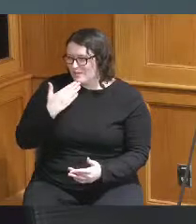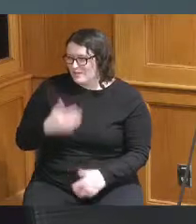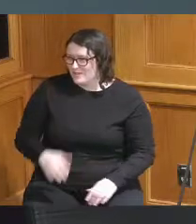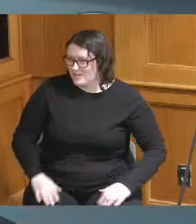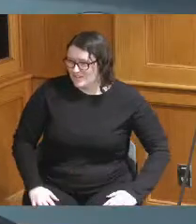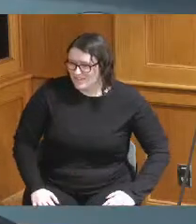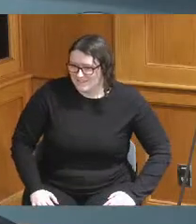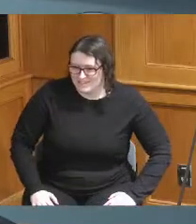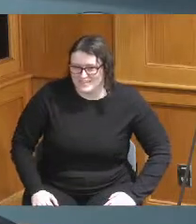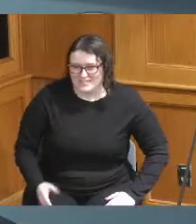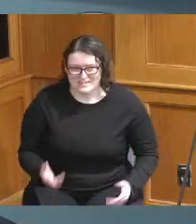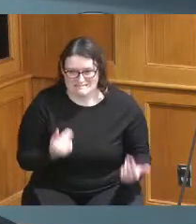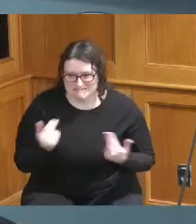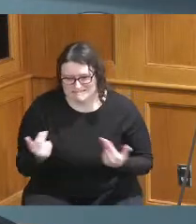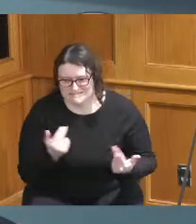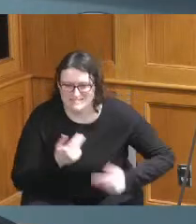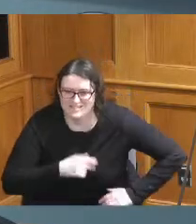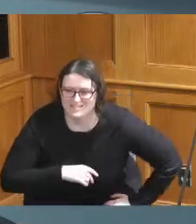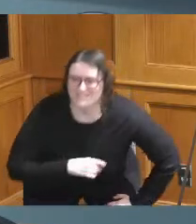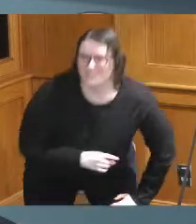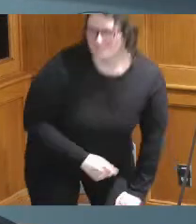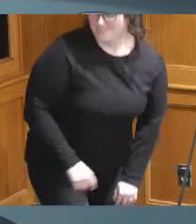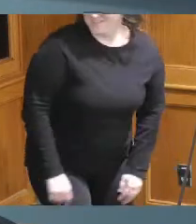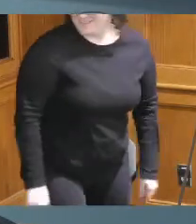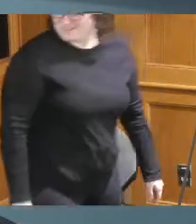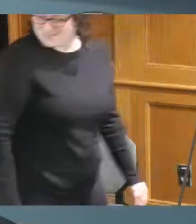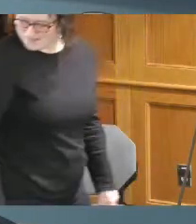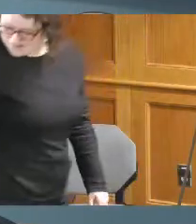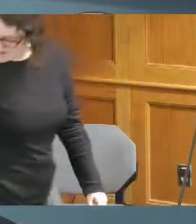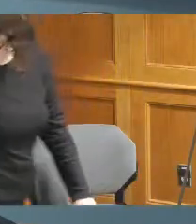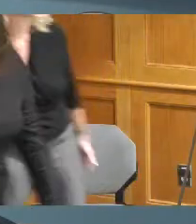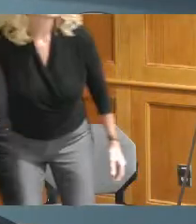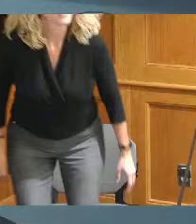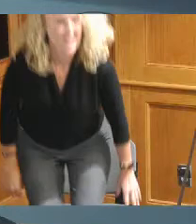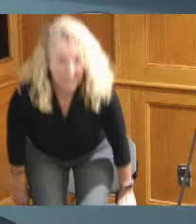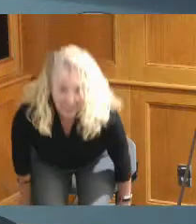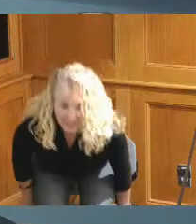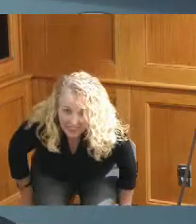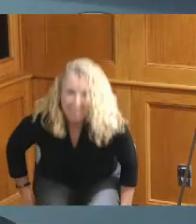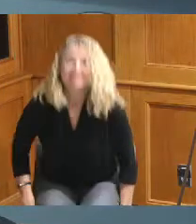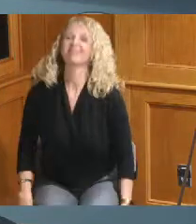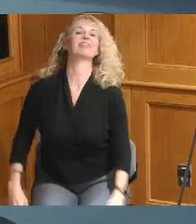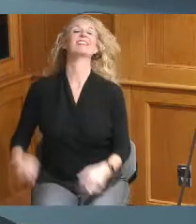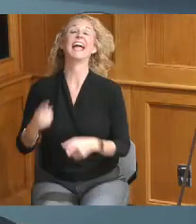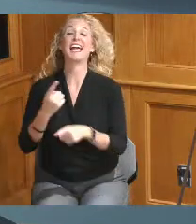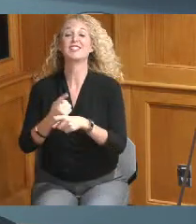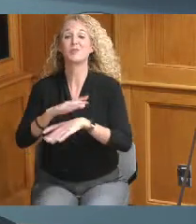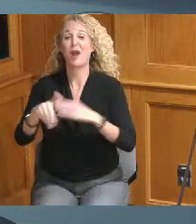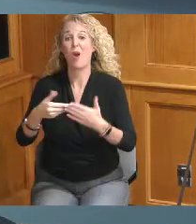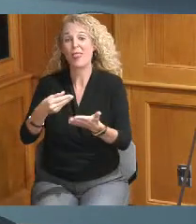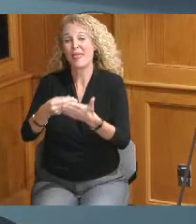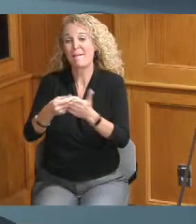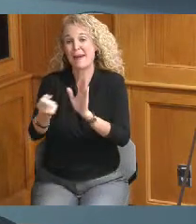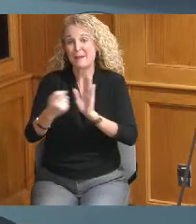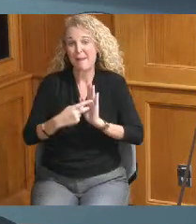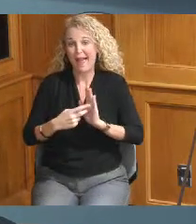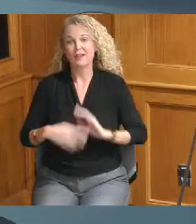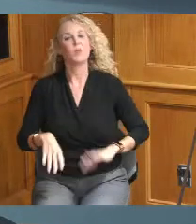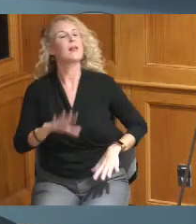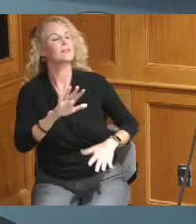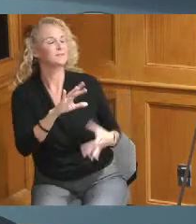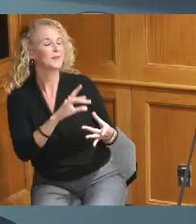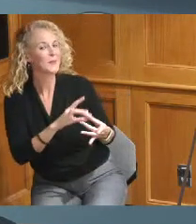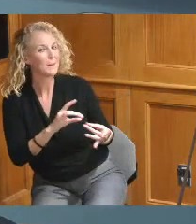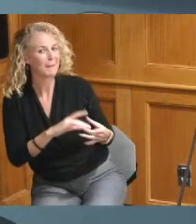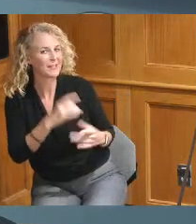Thank you. Great point. We're going to get a check back for $162 million. Right. Slowly. Great point. And to that point, and I